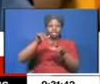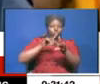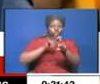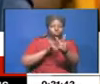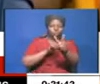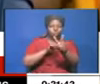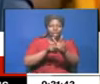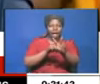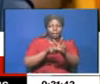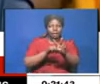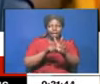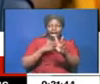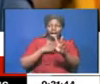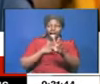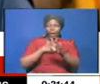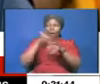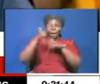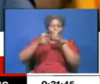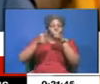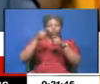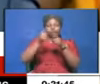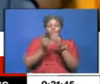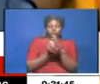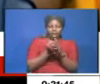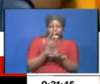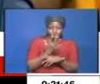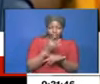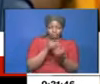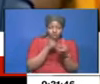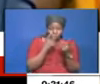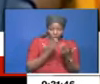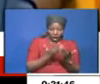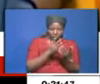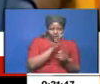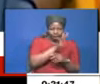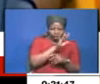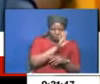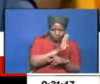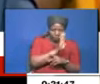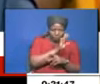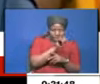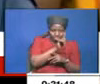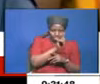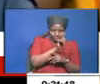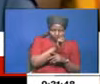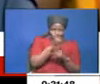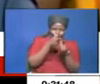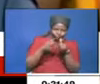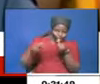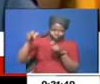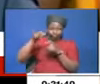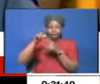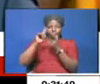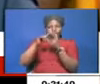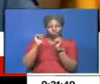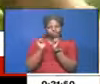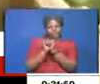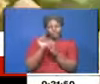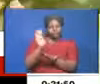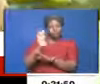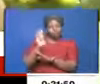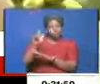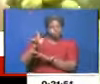our milk production from 5 billion liters to 10 billion